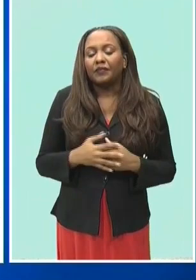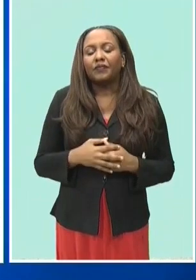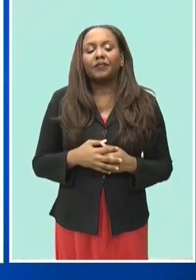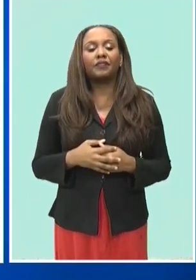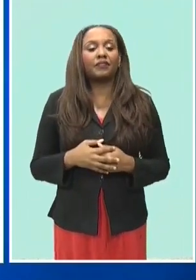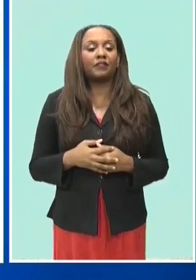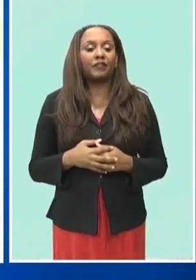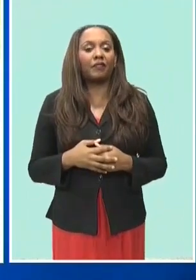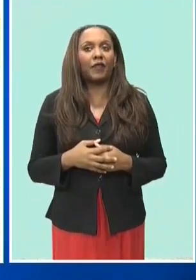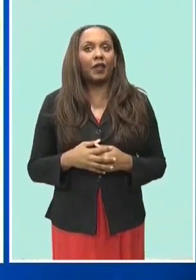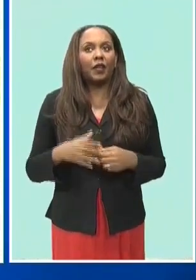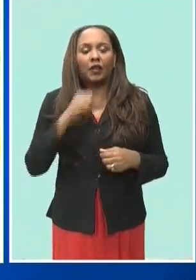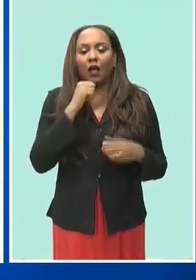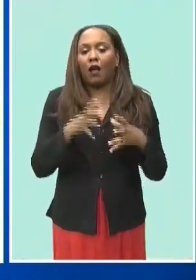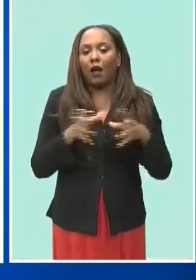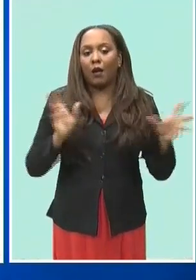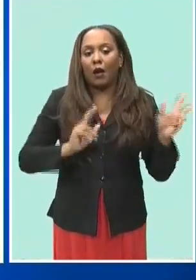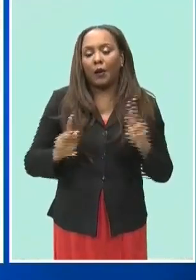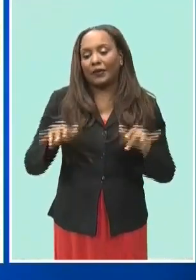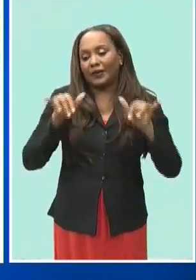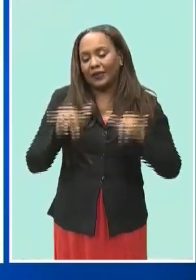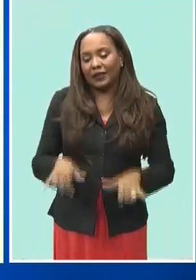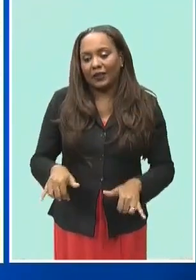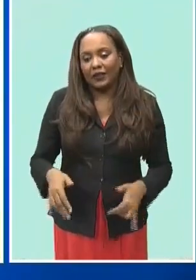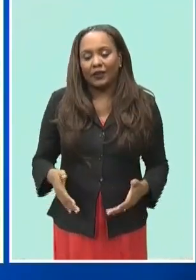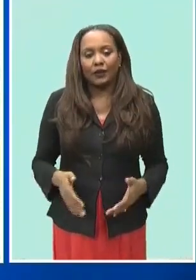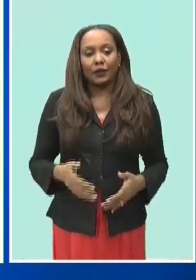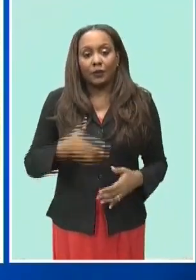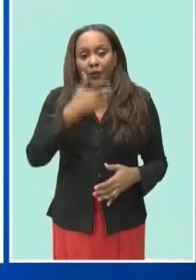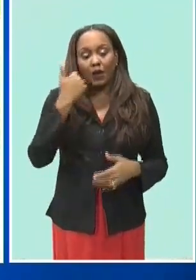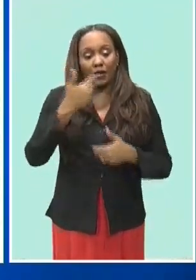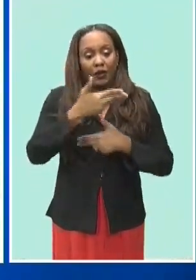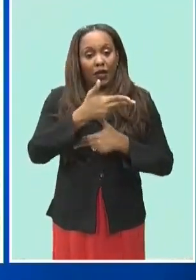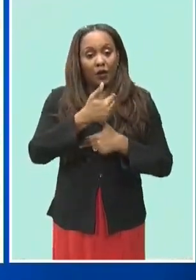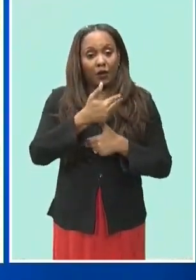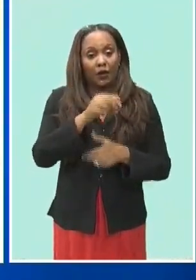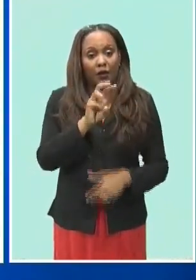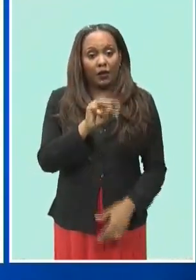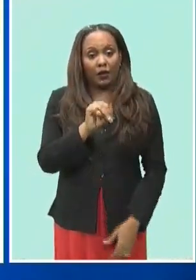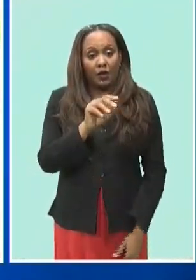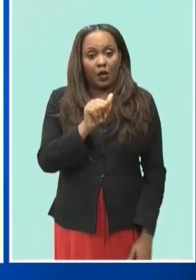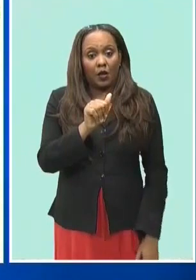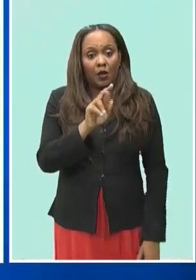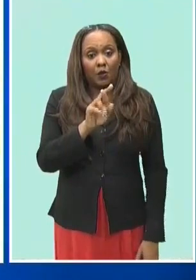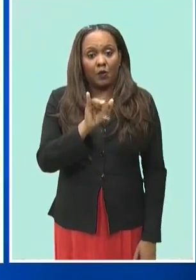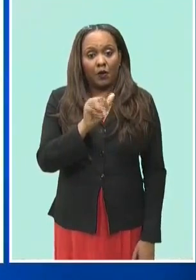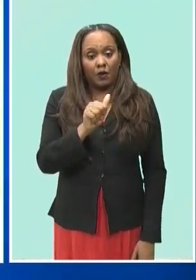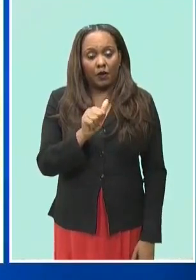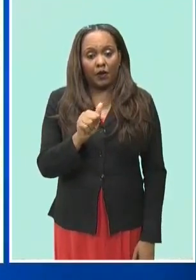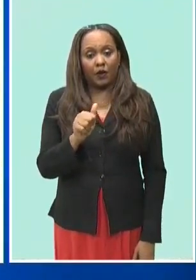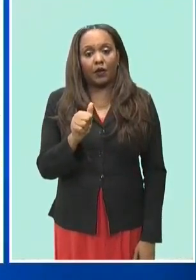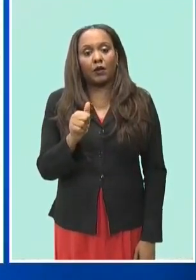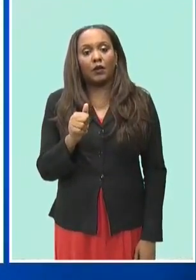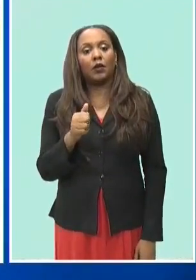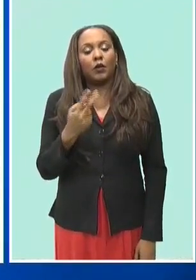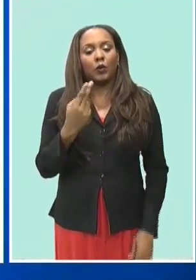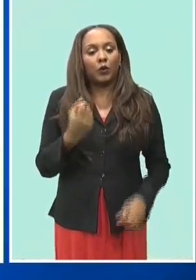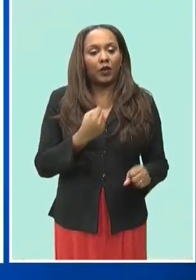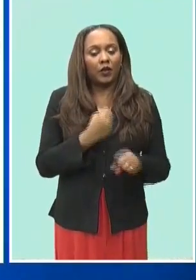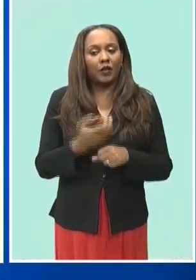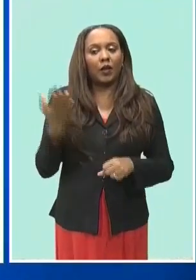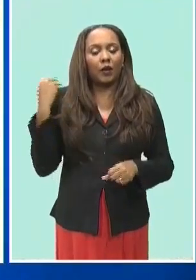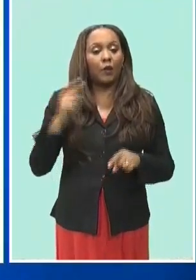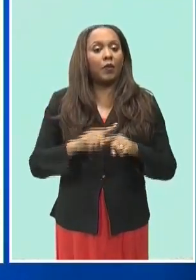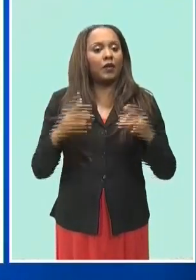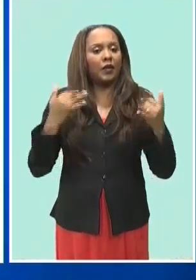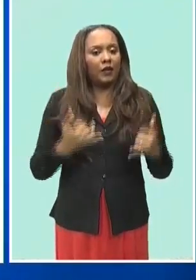Hurricane Maria. And while the room stock is not back to its pre-Maria levels, Williams is confident that lodging will be available for the